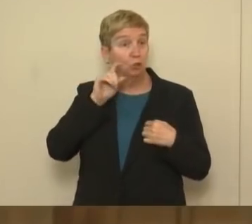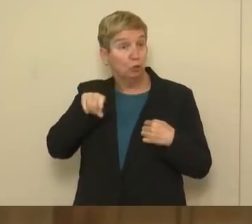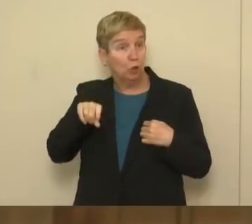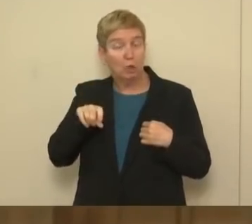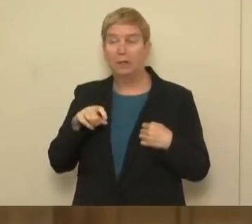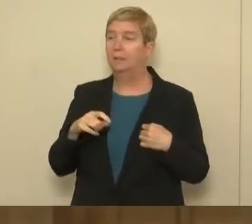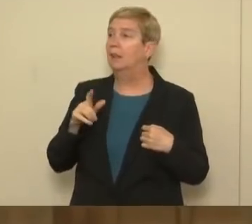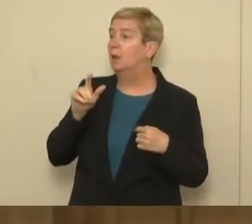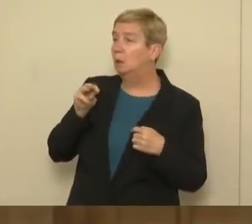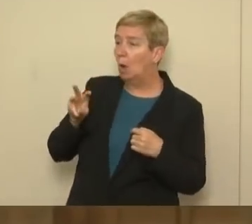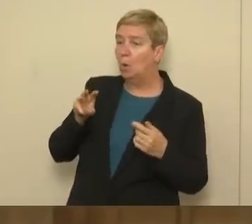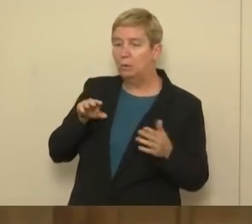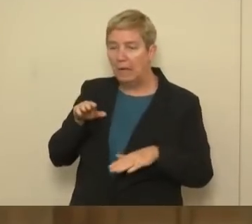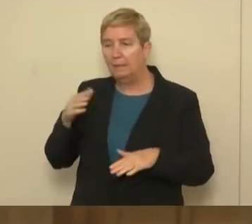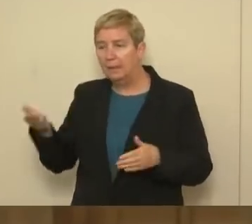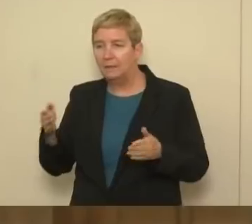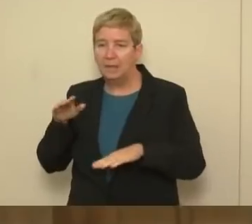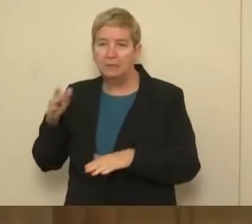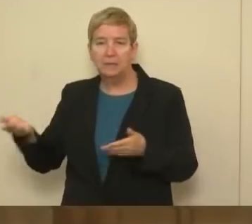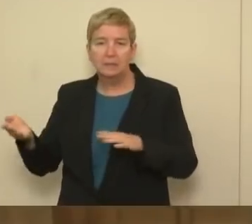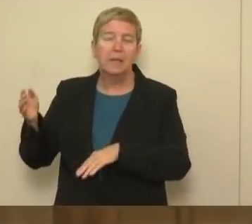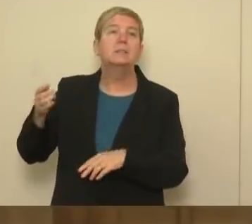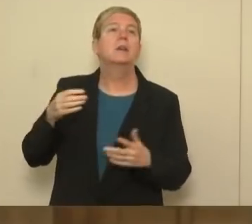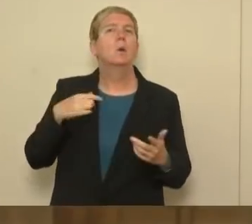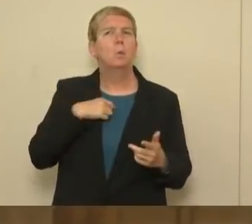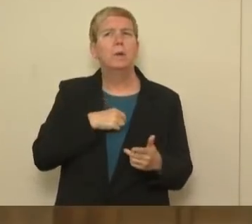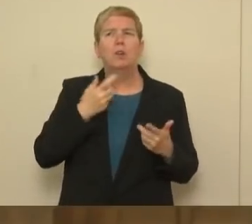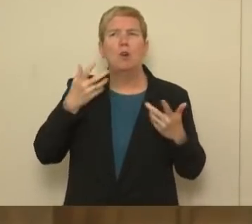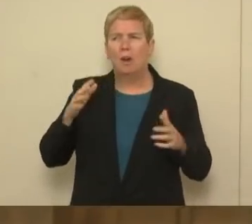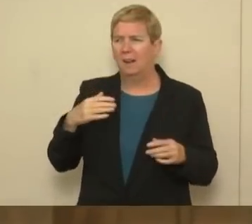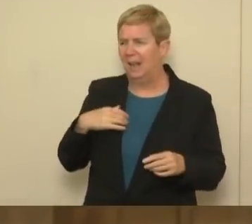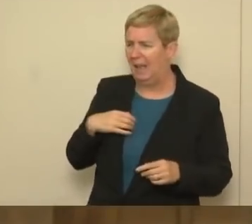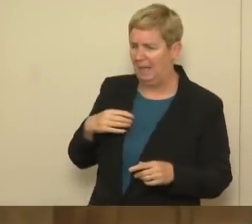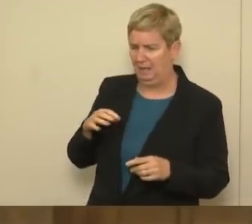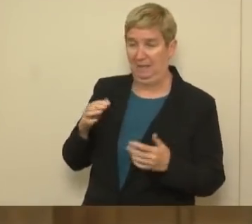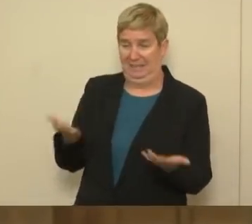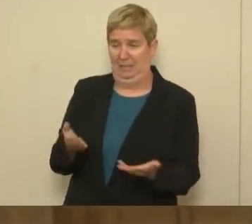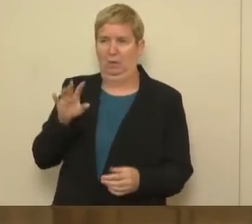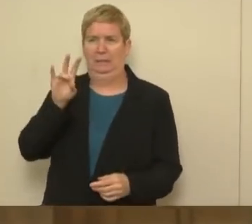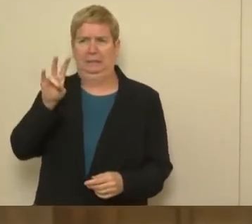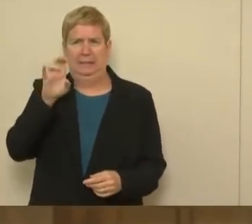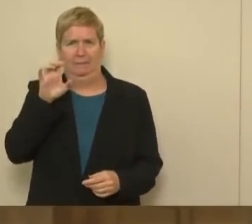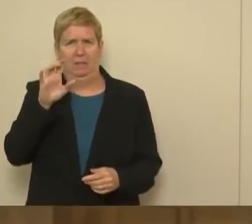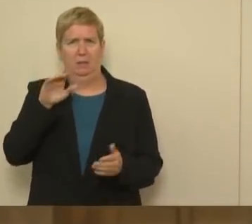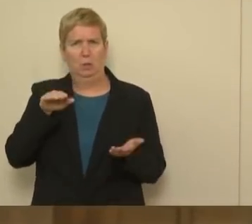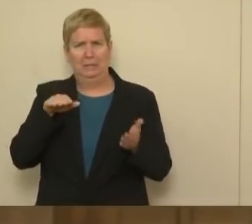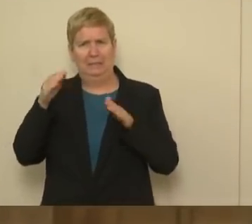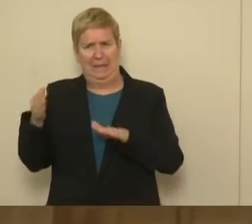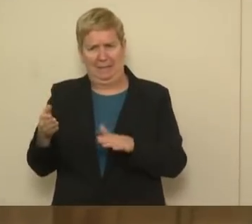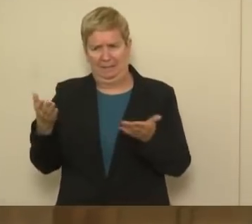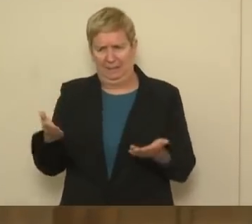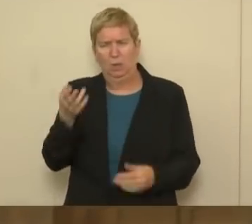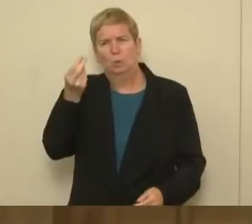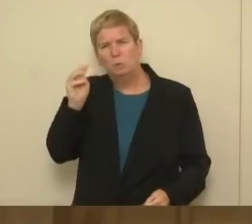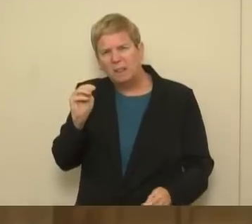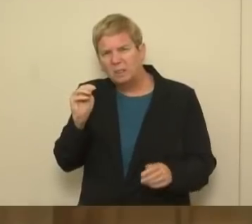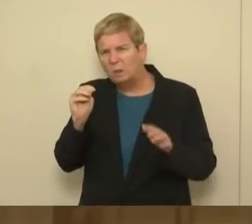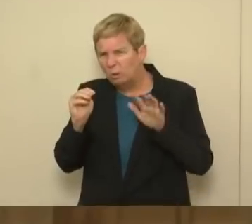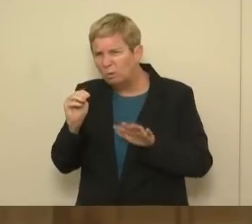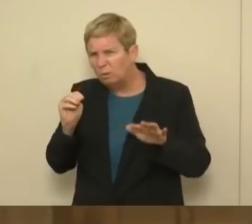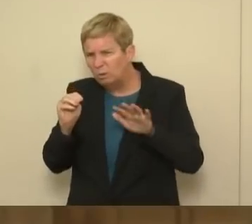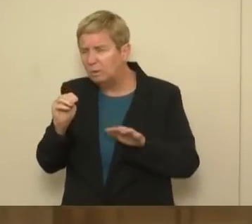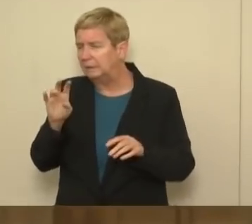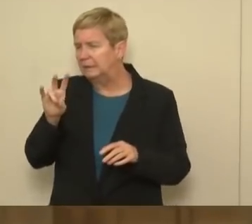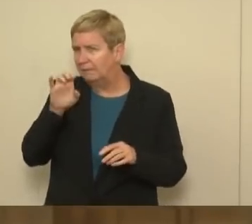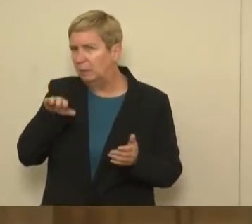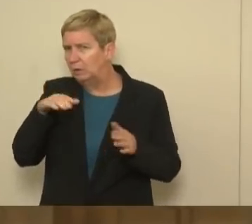number of deaths. We have a pandemic going on. We know we've had 700 deaths, or just about that, here in New Mexico that are attributed to